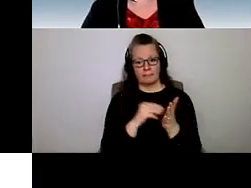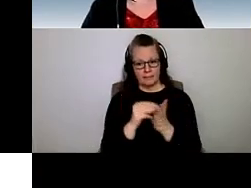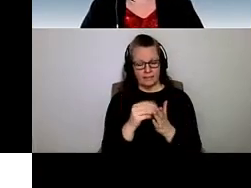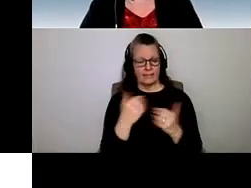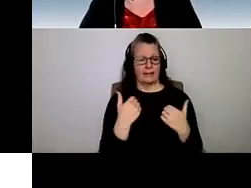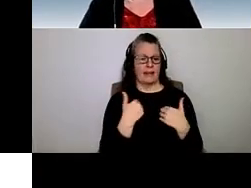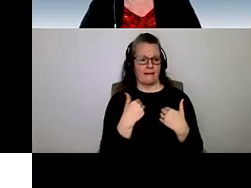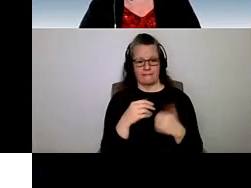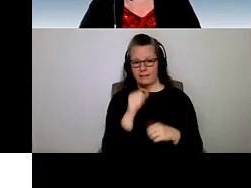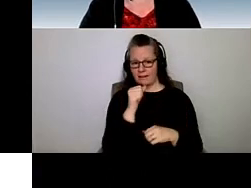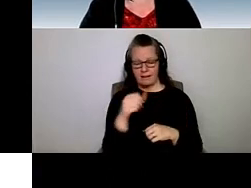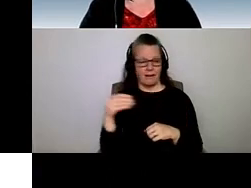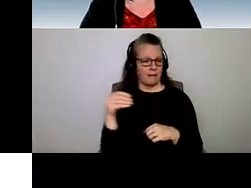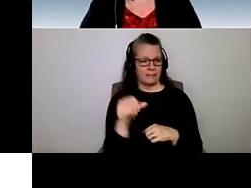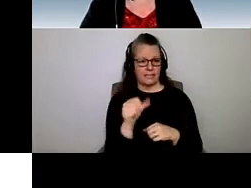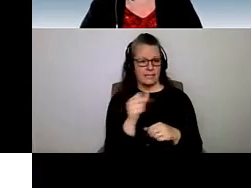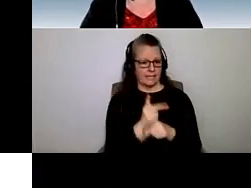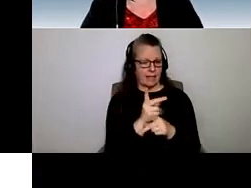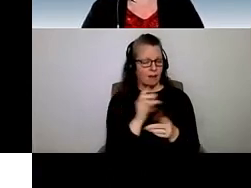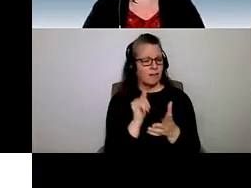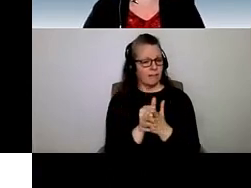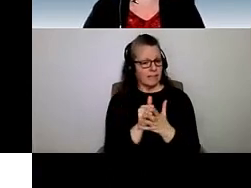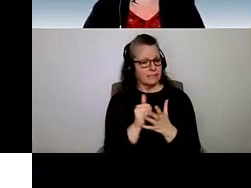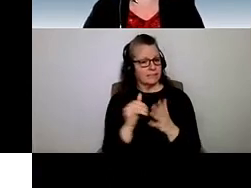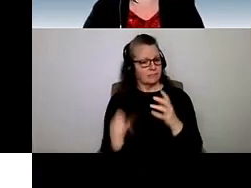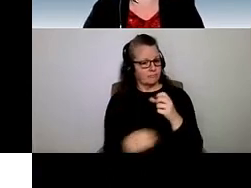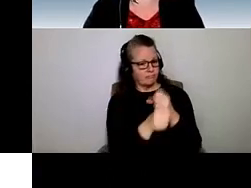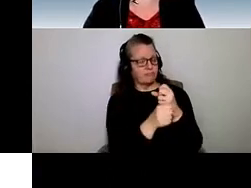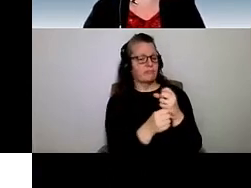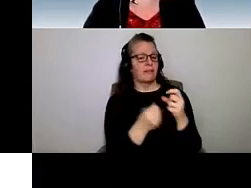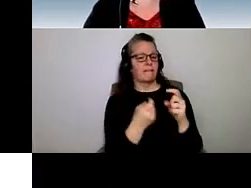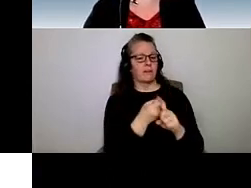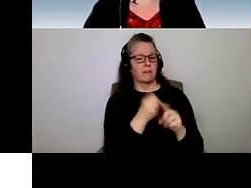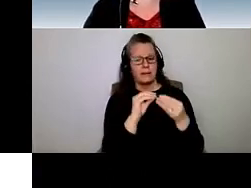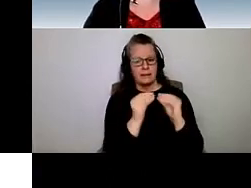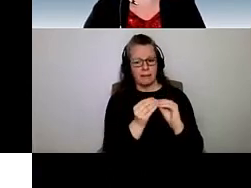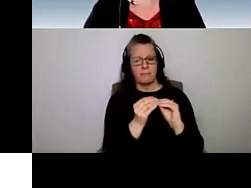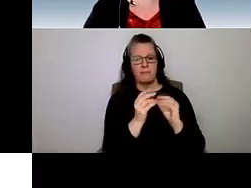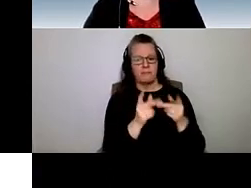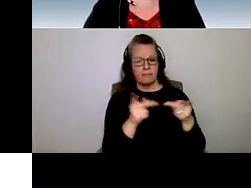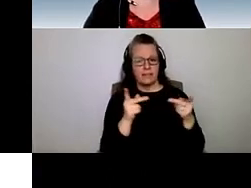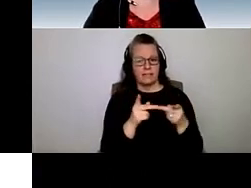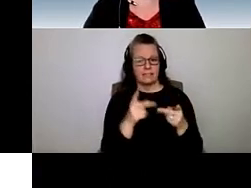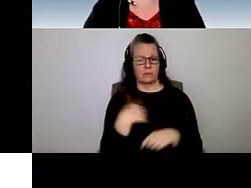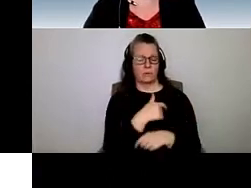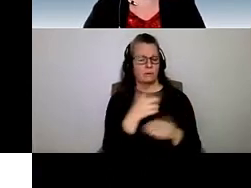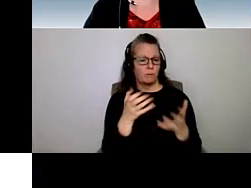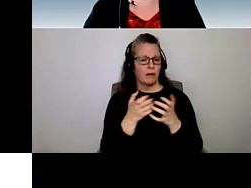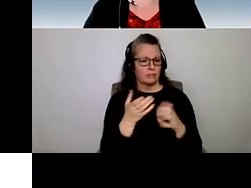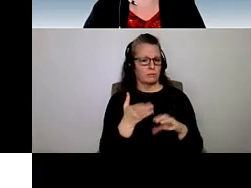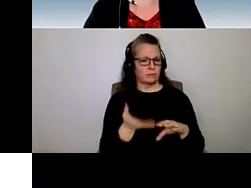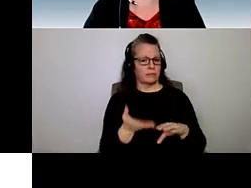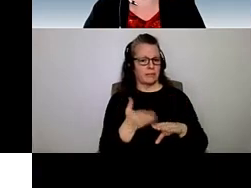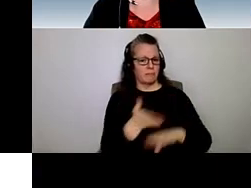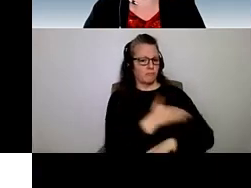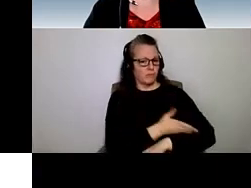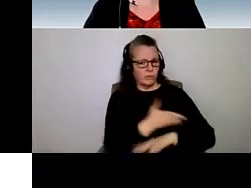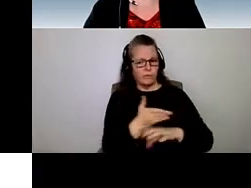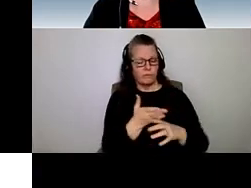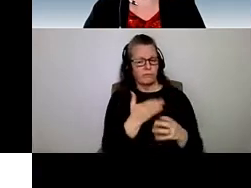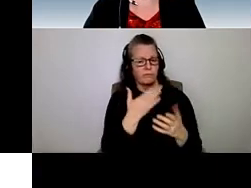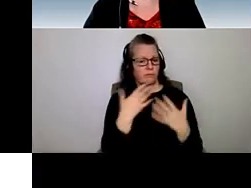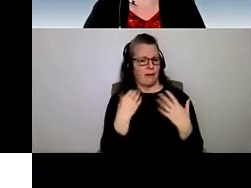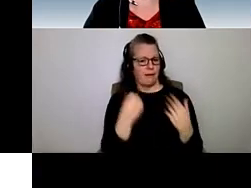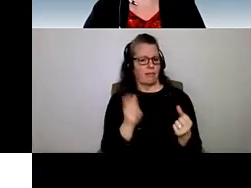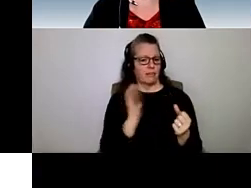care is complemented by a number of areas where we want to improve the well-being of our